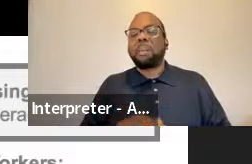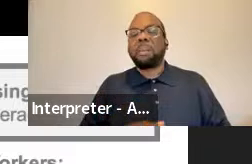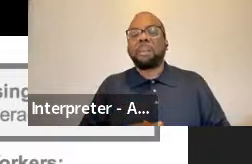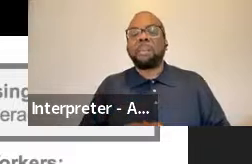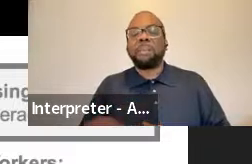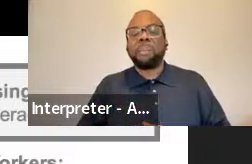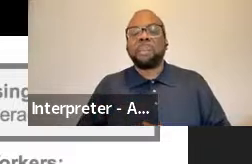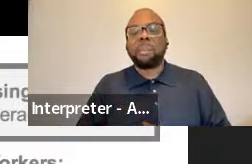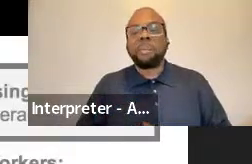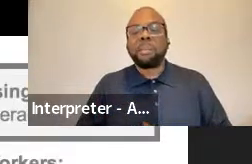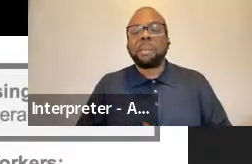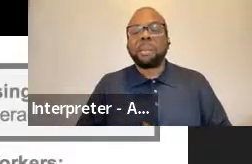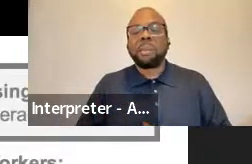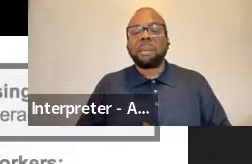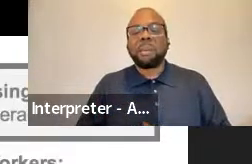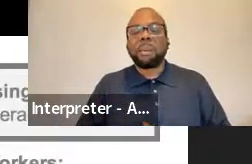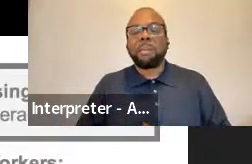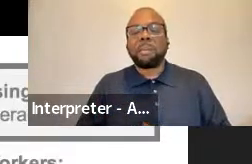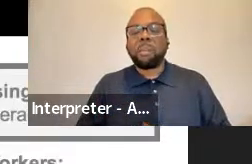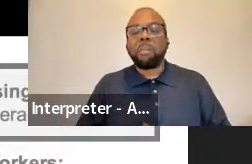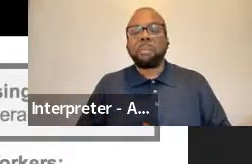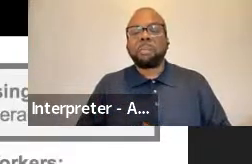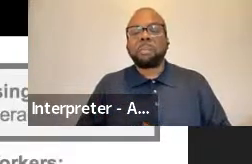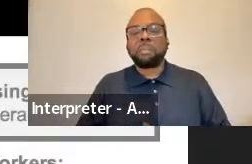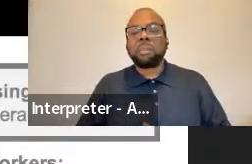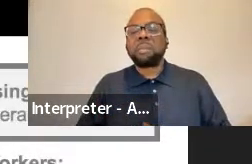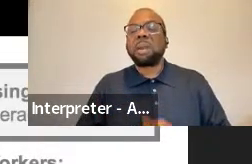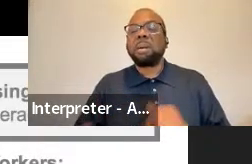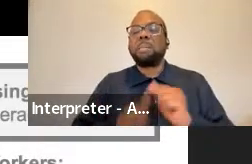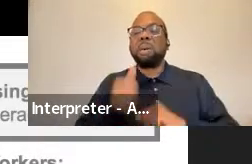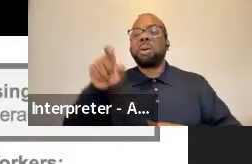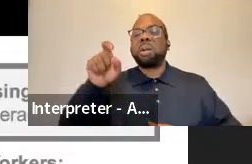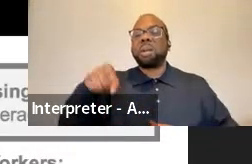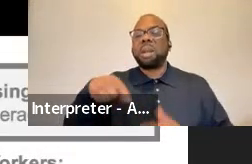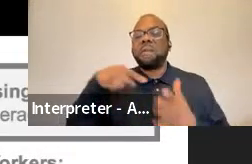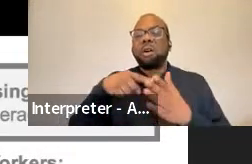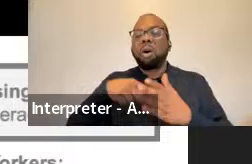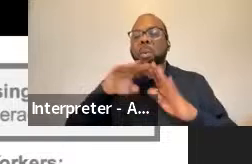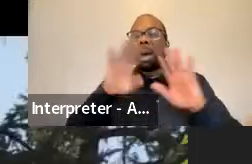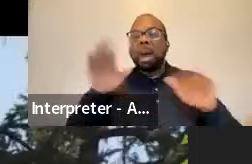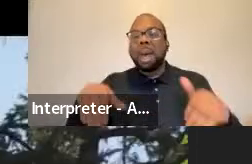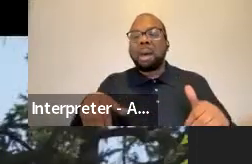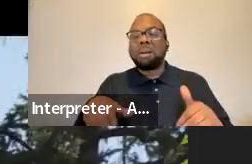low-income New Yorkers who most need affordable housing. Next slide, please.